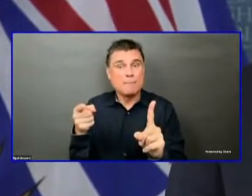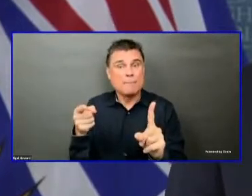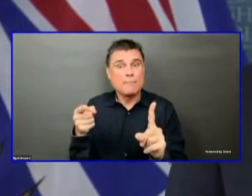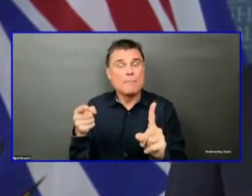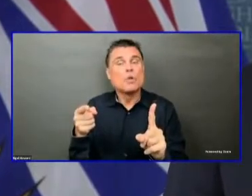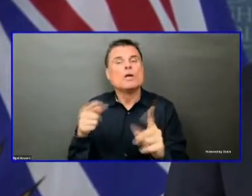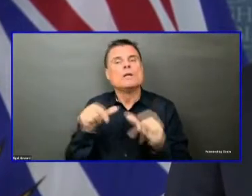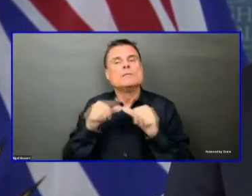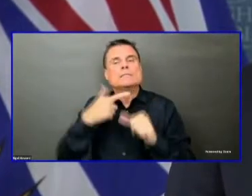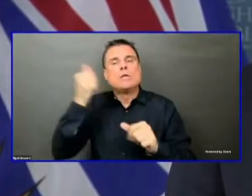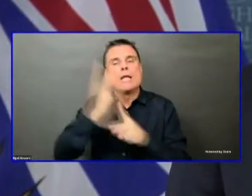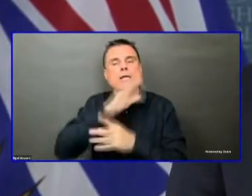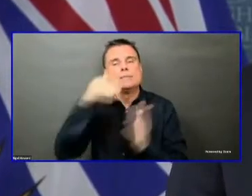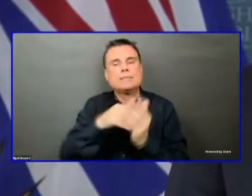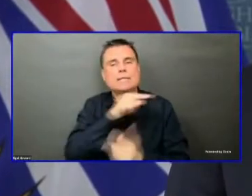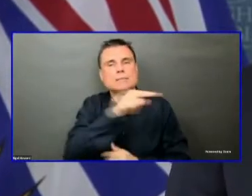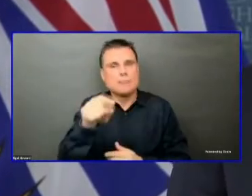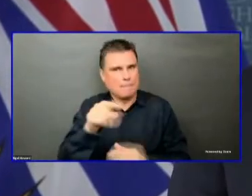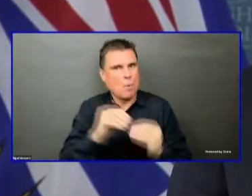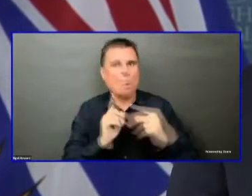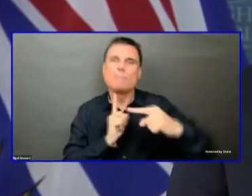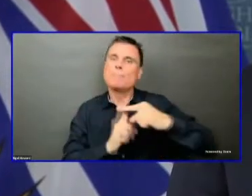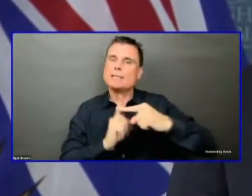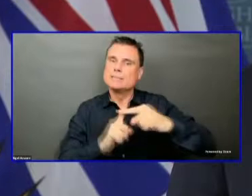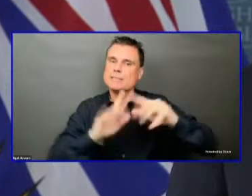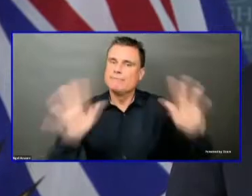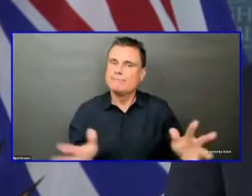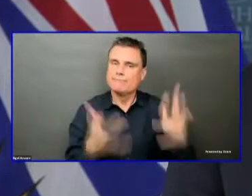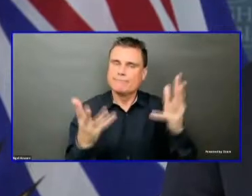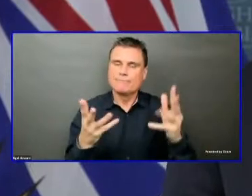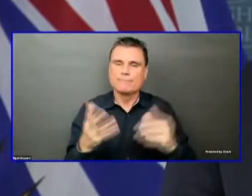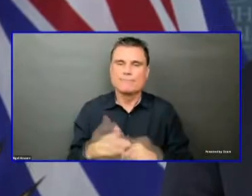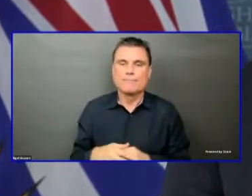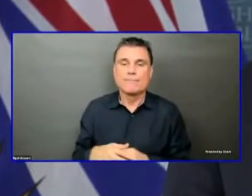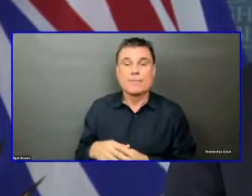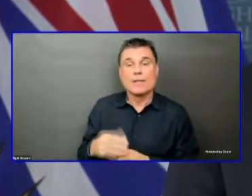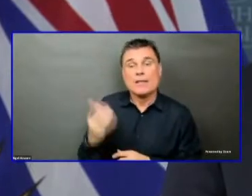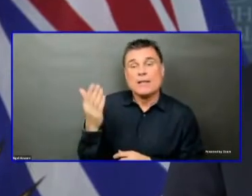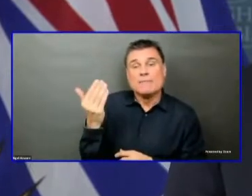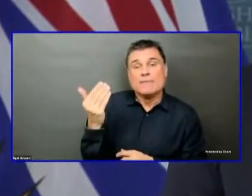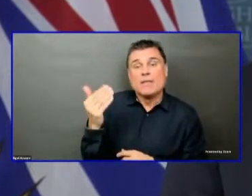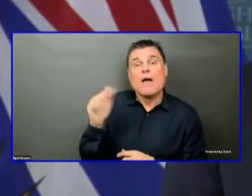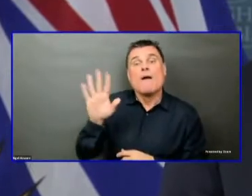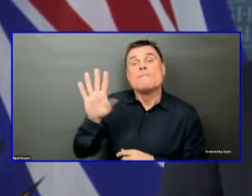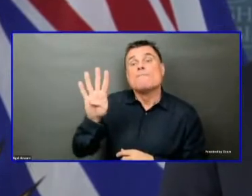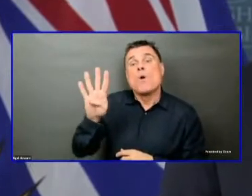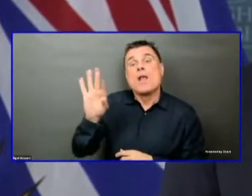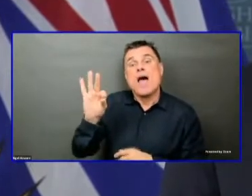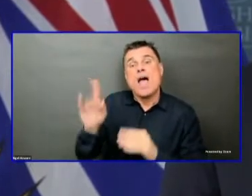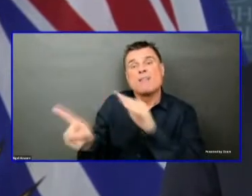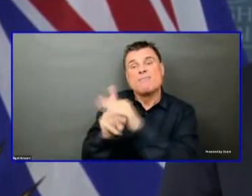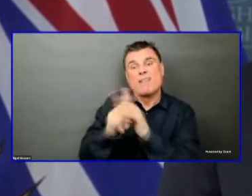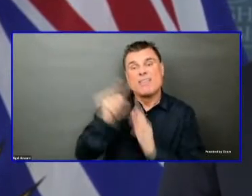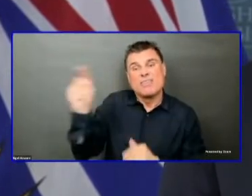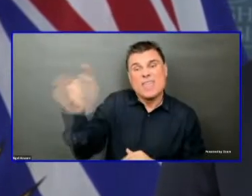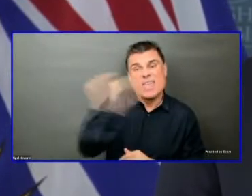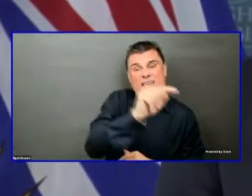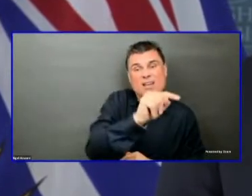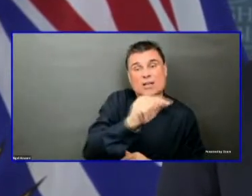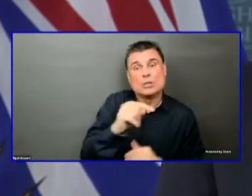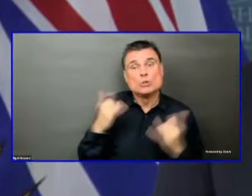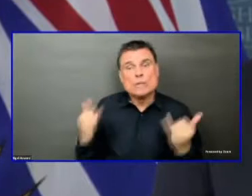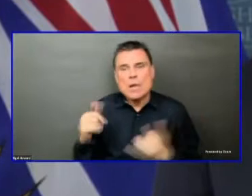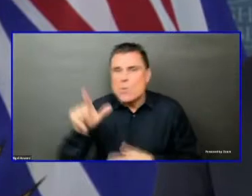January 15th in long-term care, assisted living, and independent living. Today there are 23 in long-term care and 1